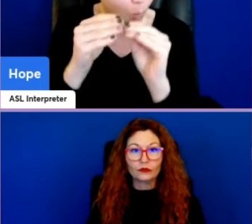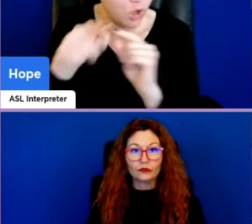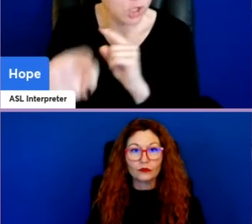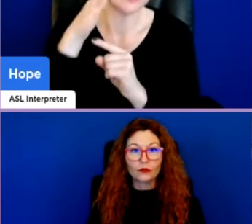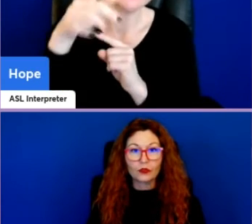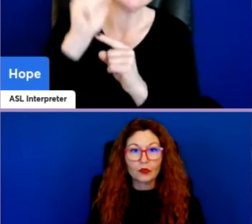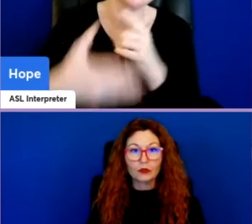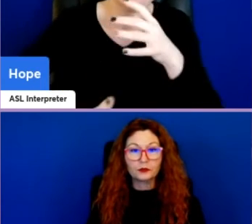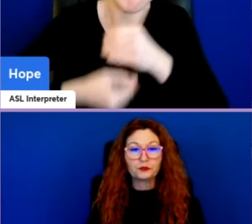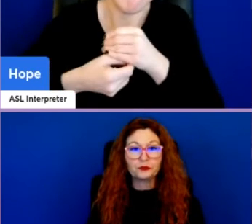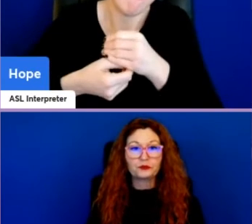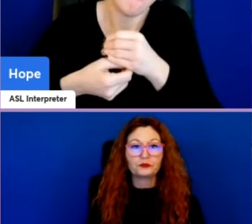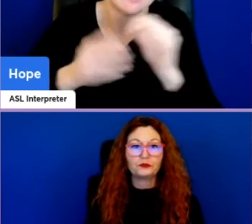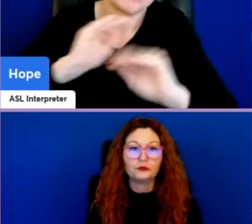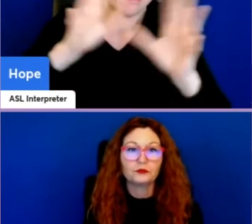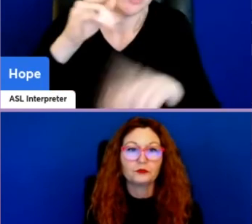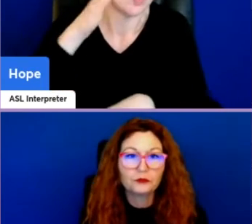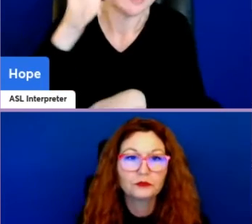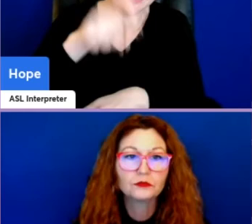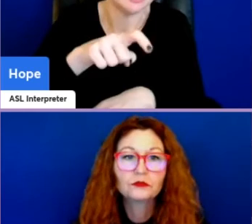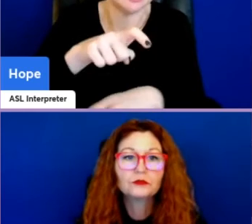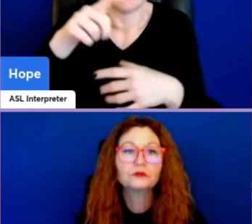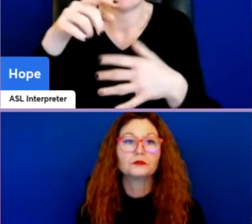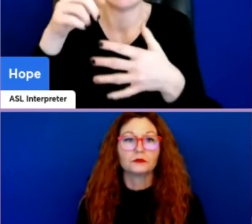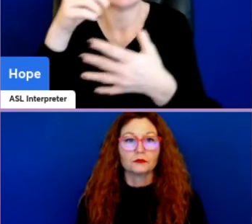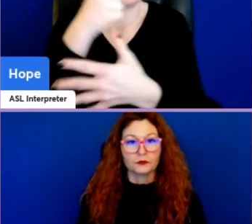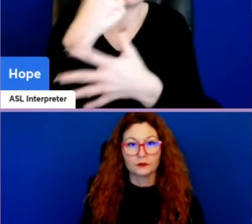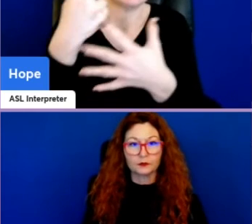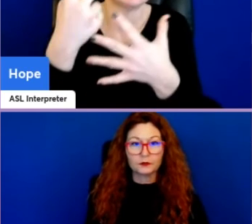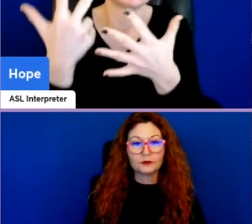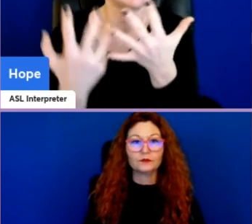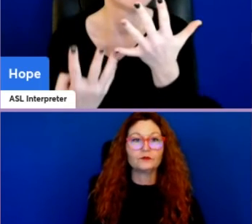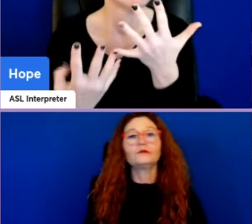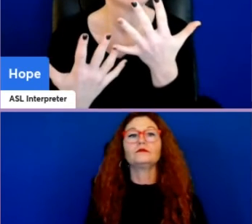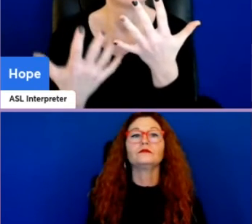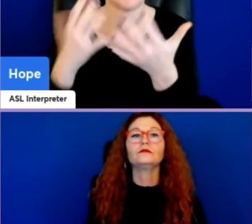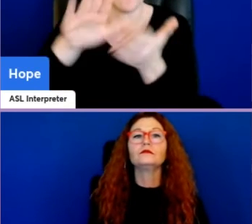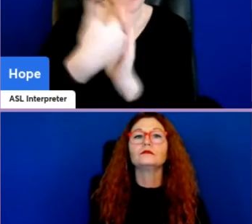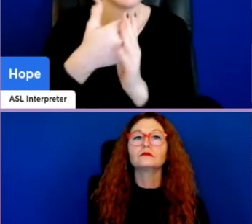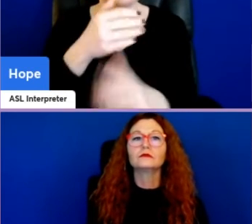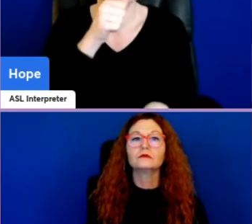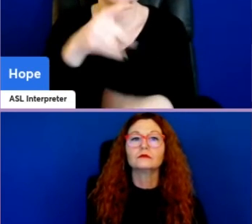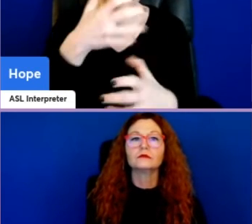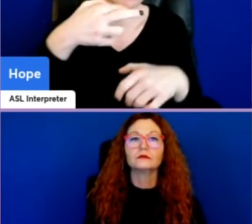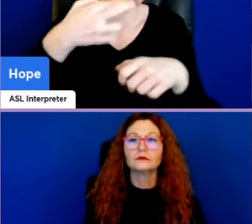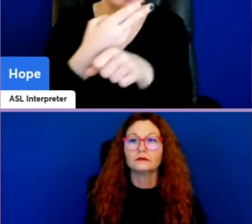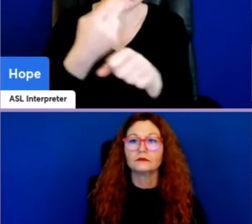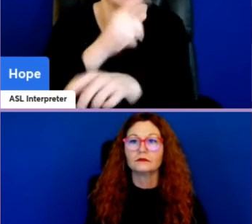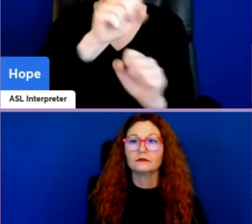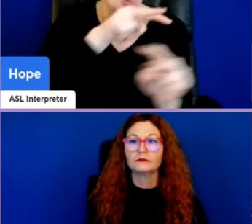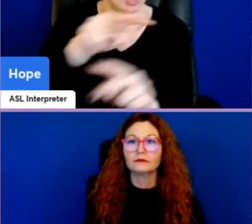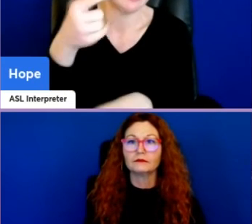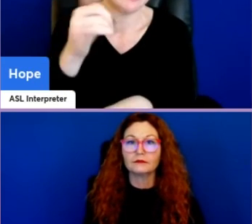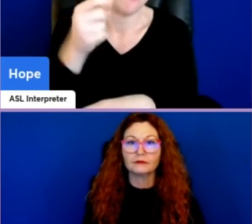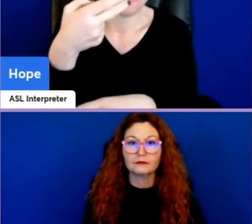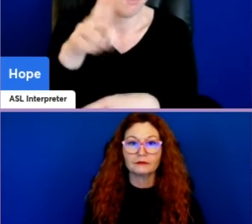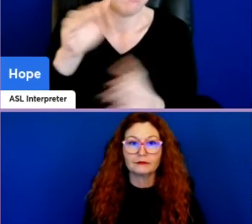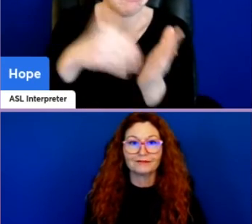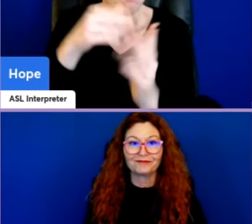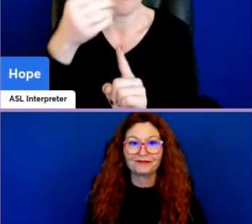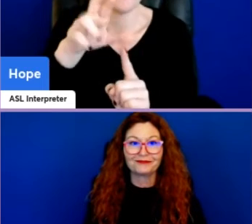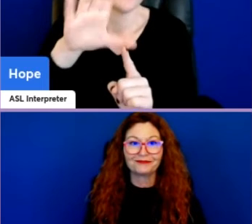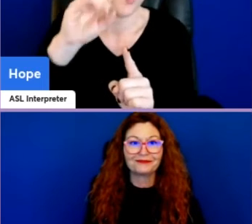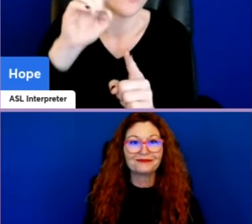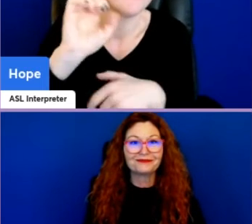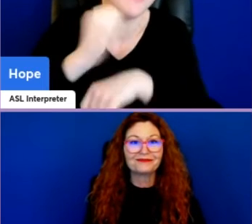add, you're going to have to enumerate all of the secrets that you want to reference. And you can go check that out in the actual code